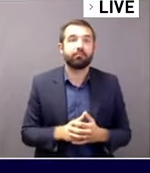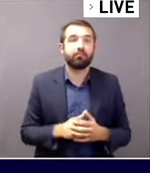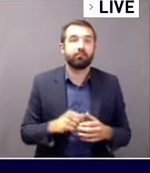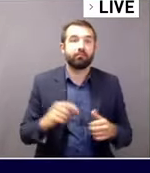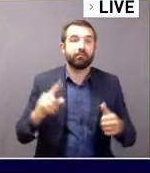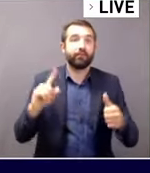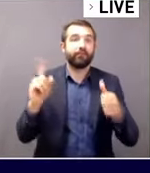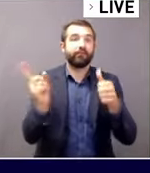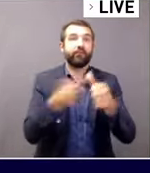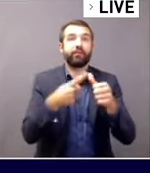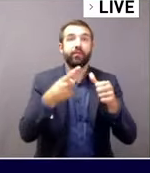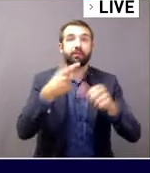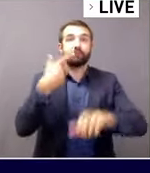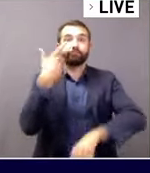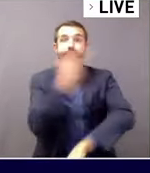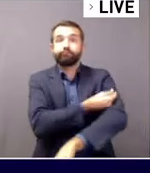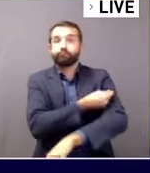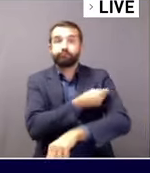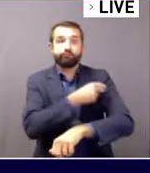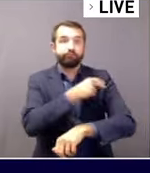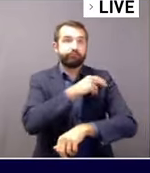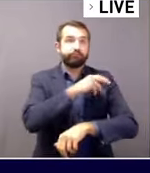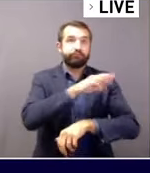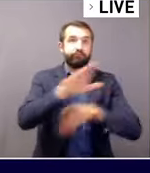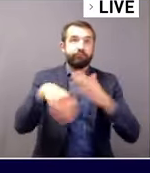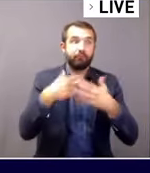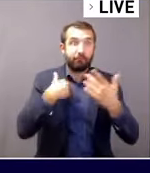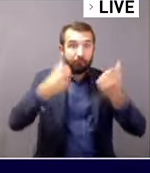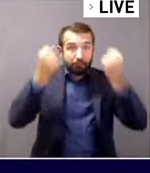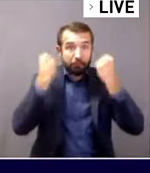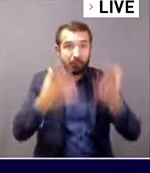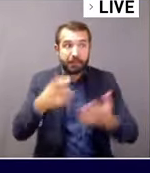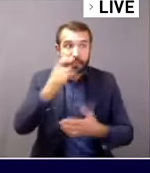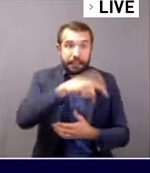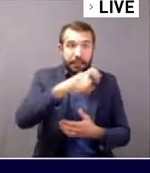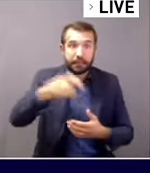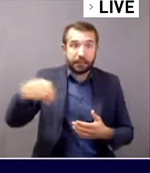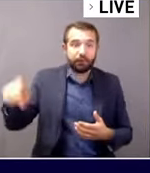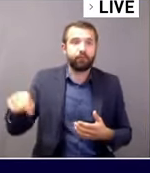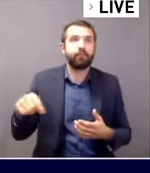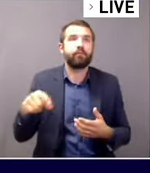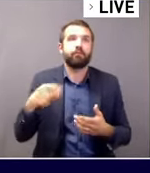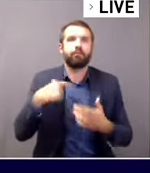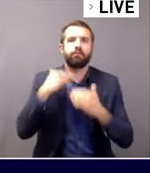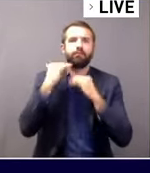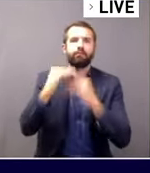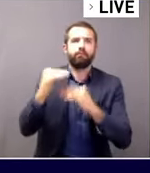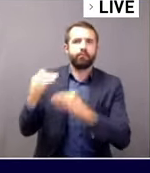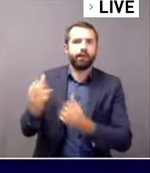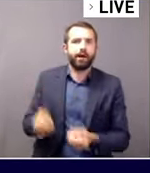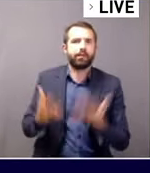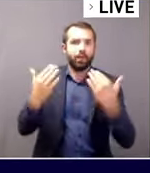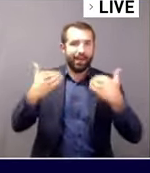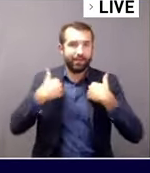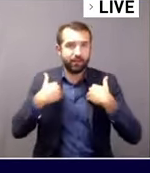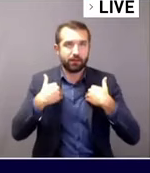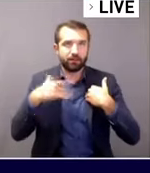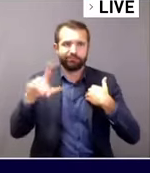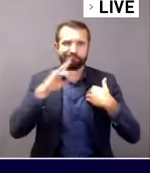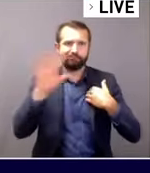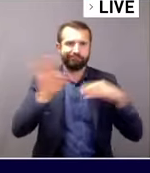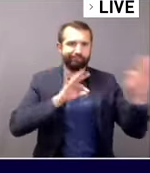difficult questions is who's going to be closer to the front of the line. And at least the initial draft from the National